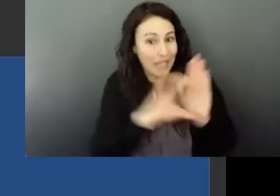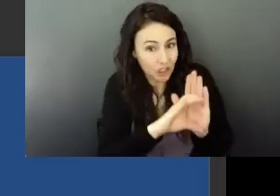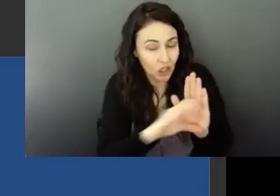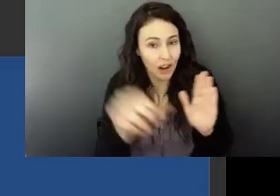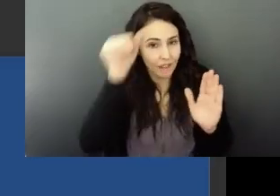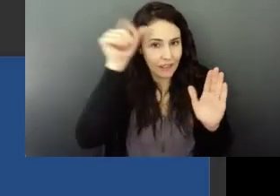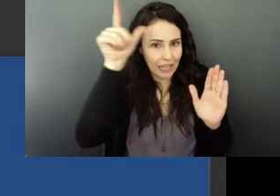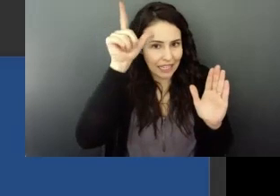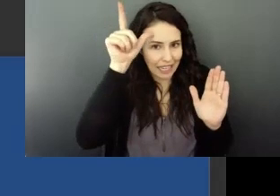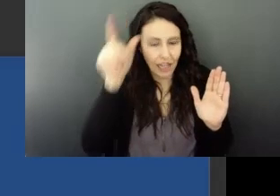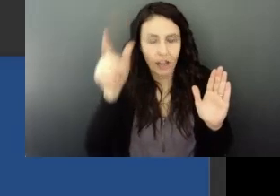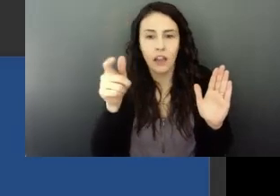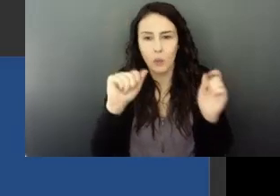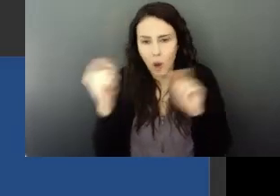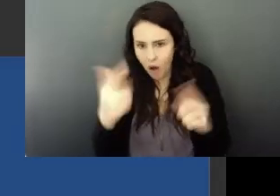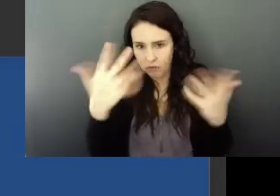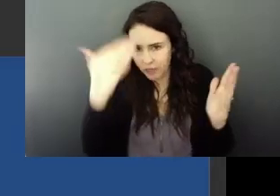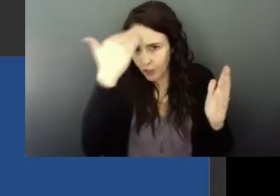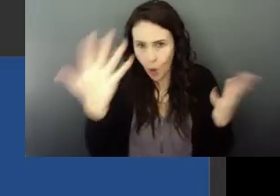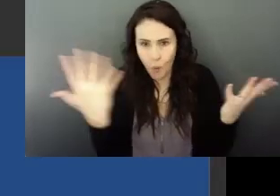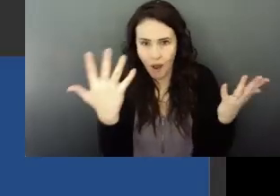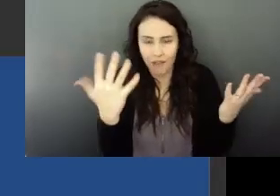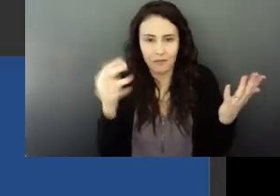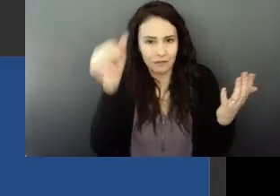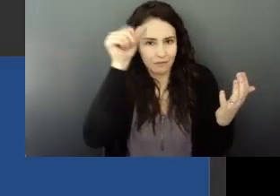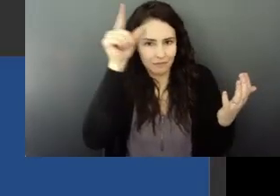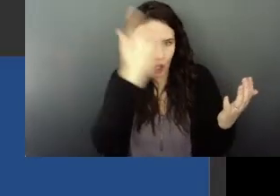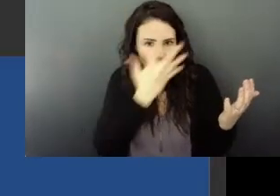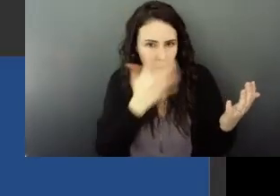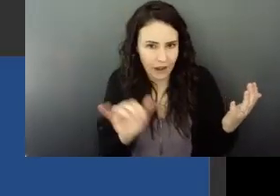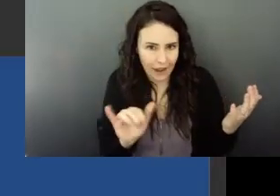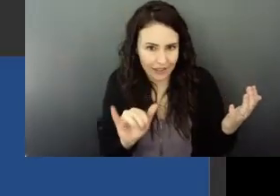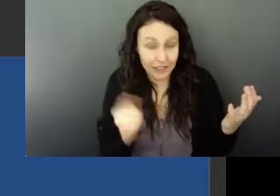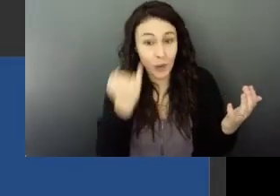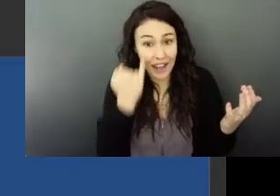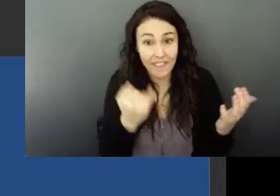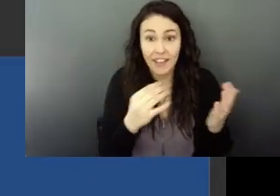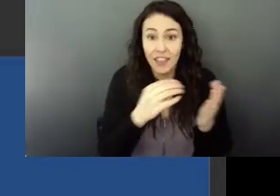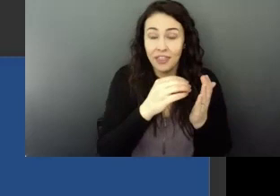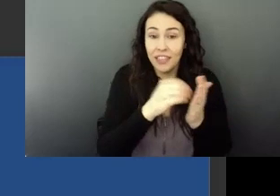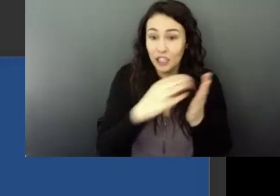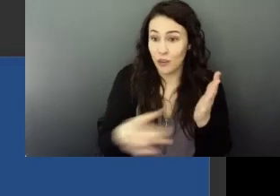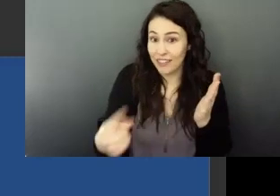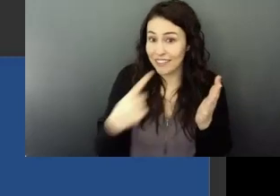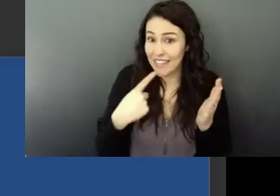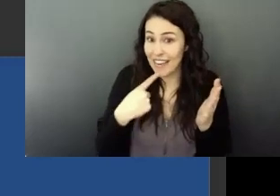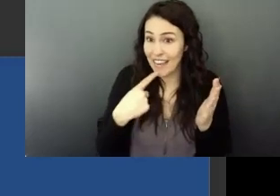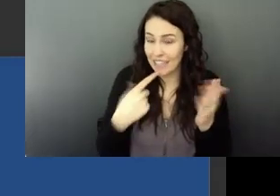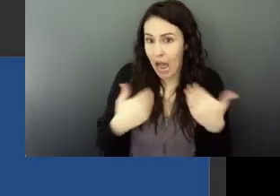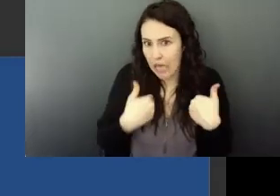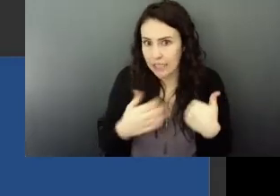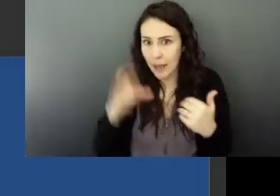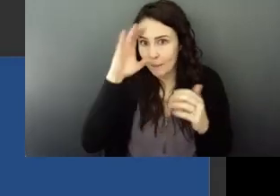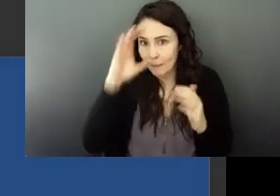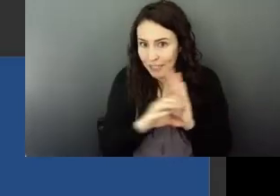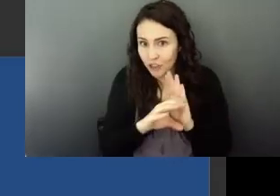like. So if a student says a picture of Lincoln, I know that they have not read the material, and I will not affirm